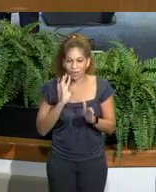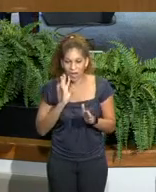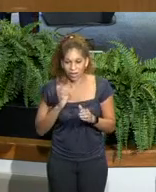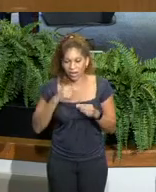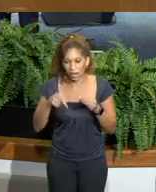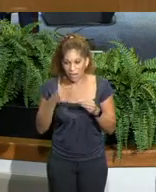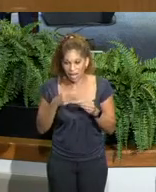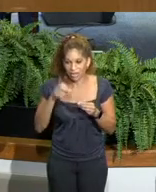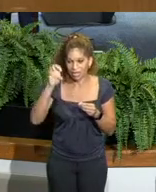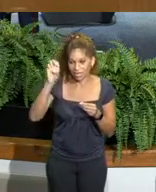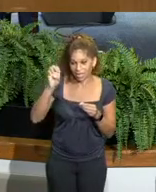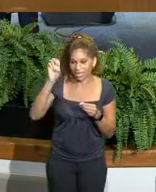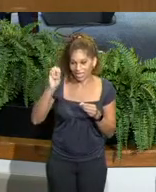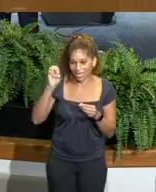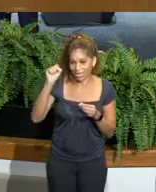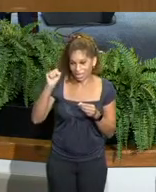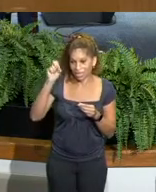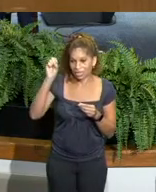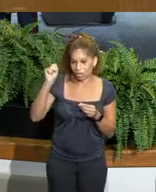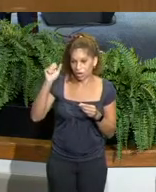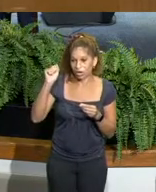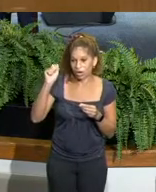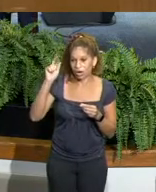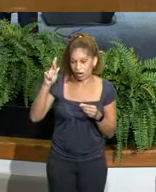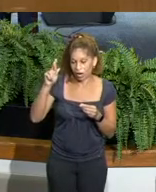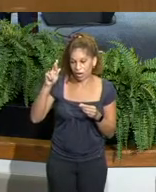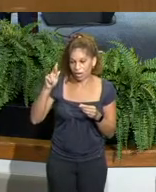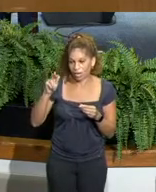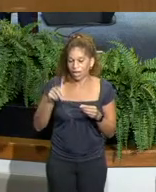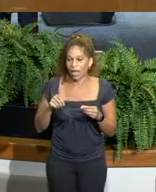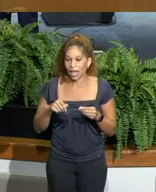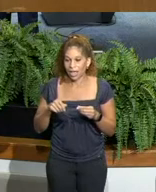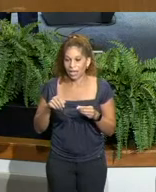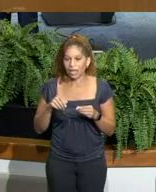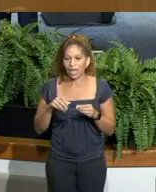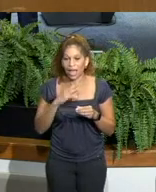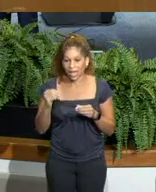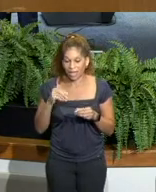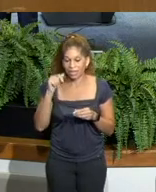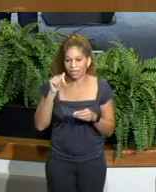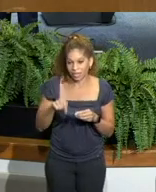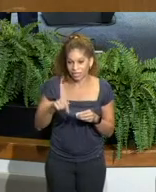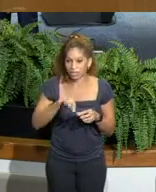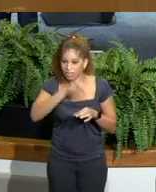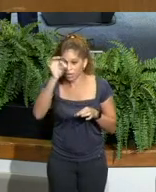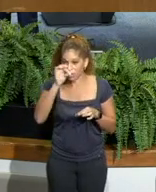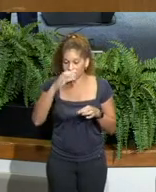Might I suggest that Caesar, or at least the Caesar spirit, still lives?